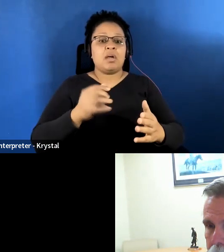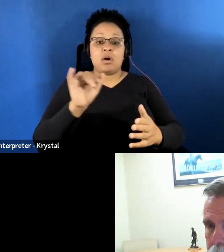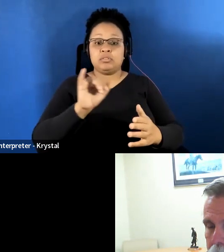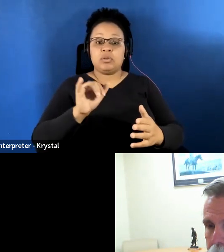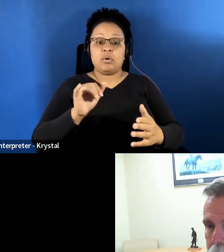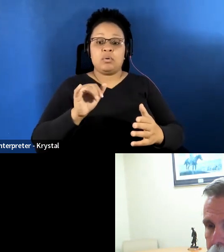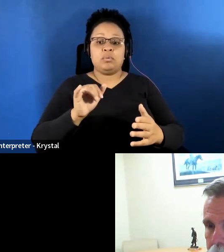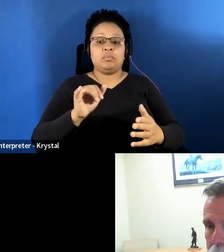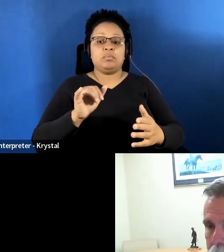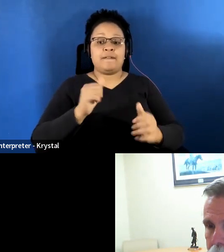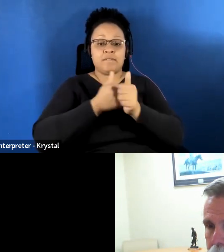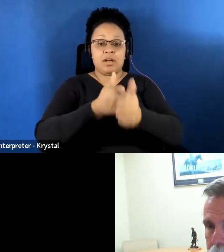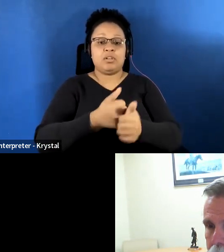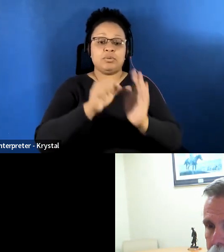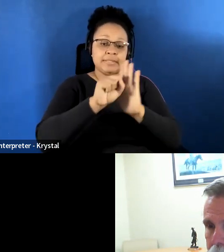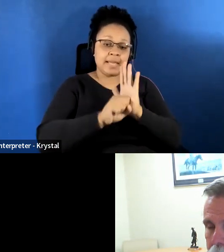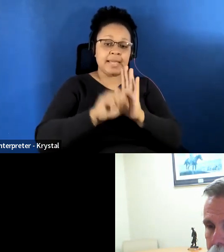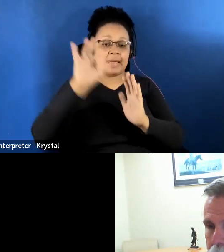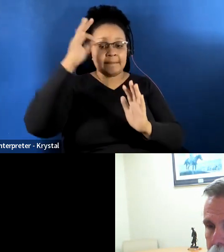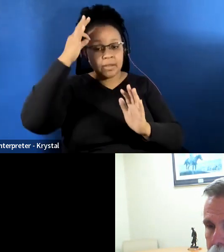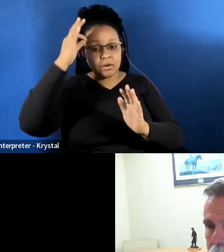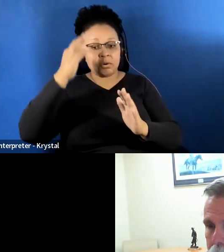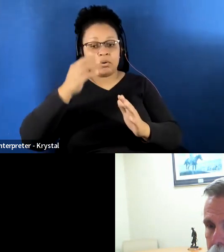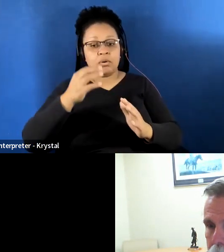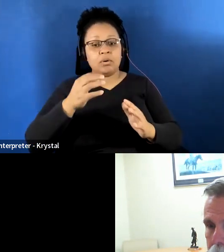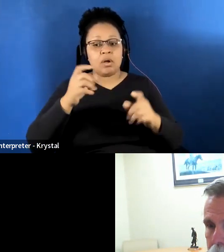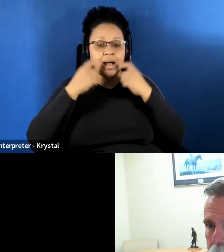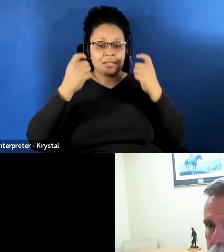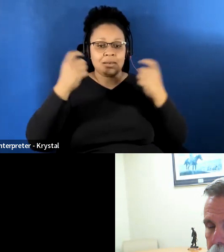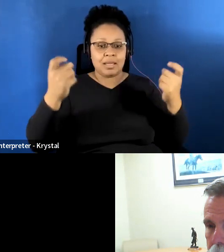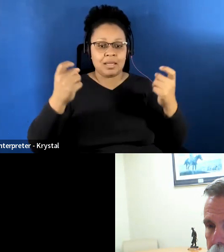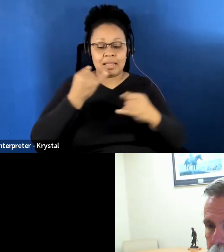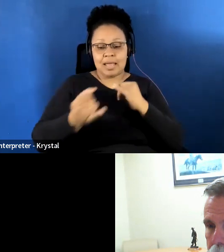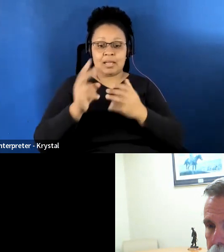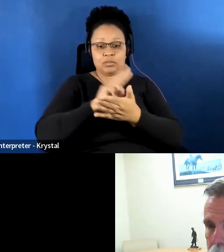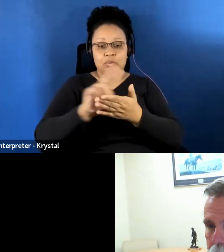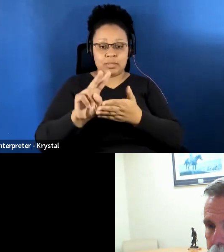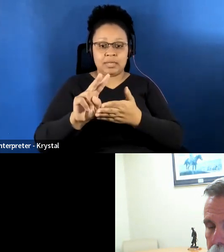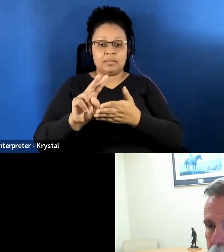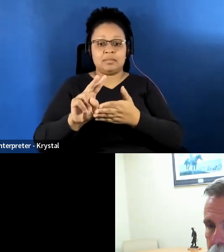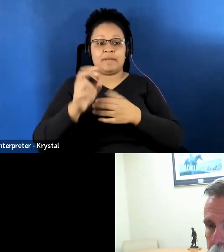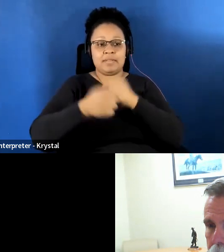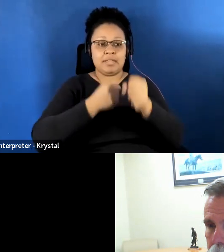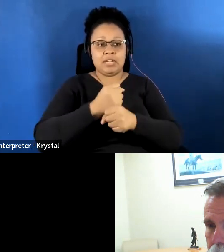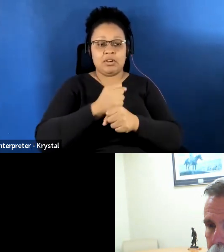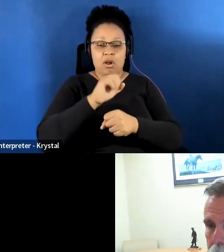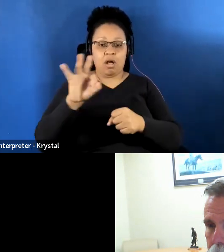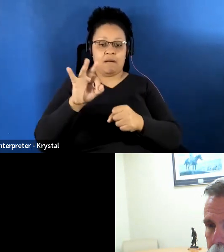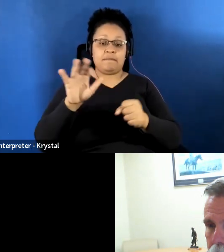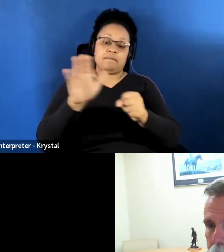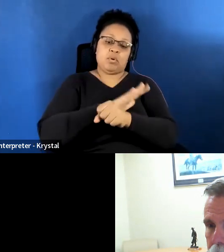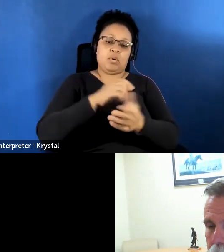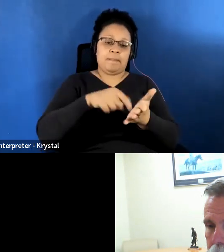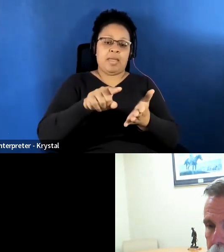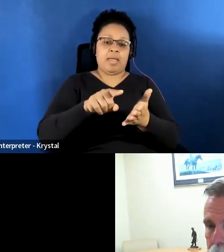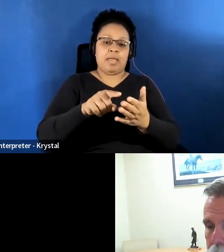holiday. Staff are also given the last 2 weeks of the year off, fully paid to spend with family. This